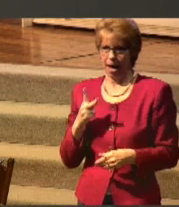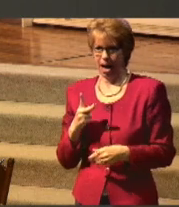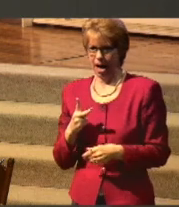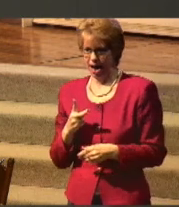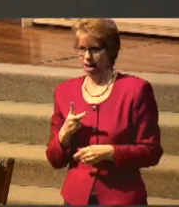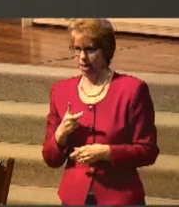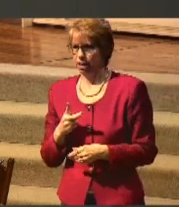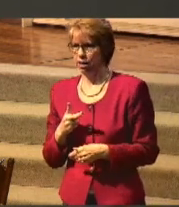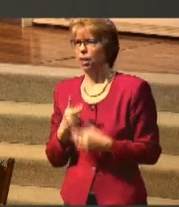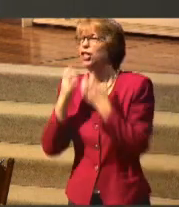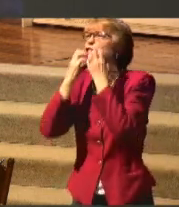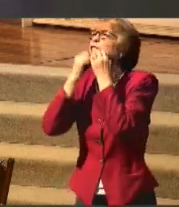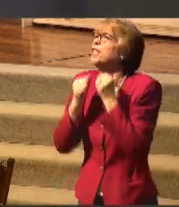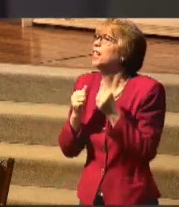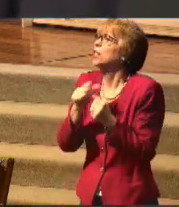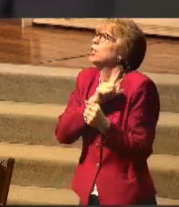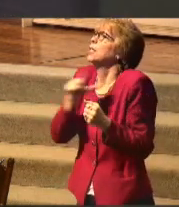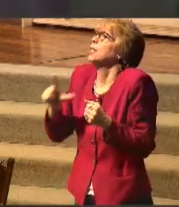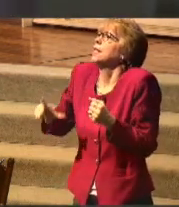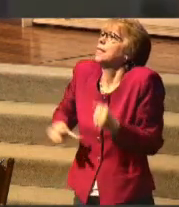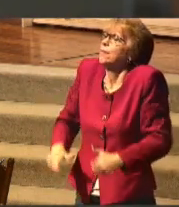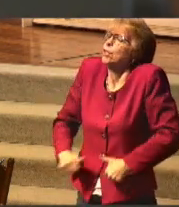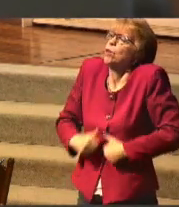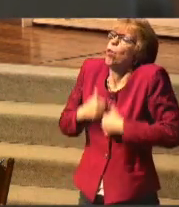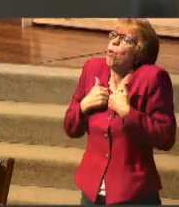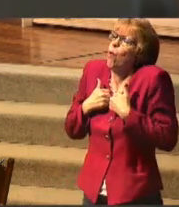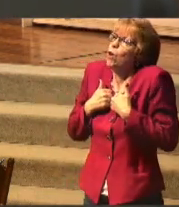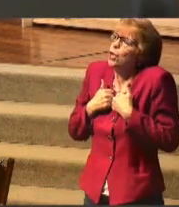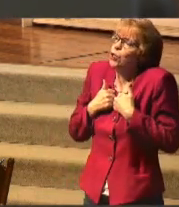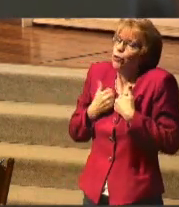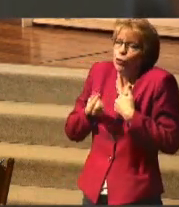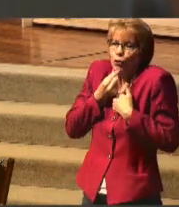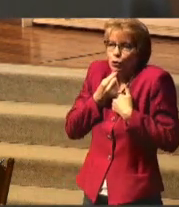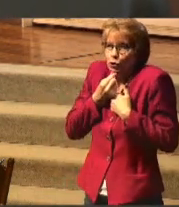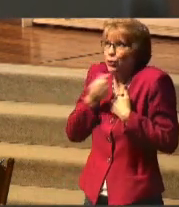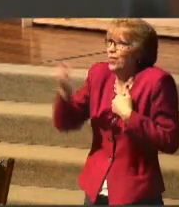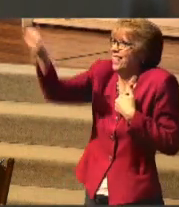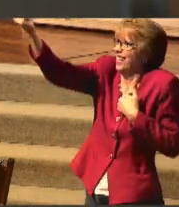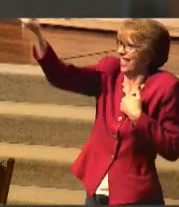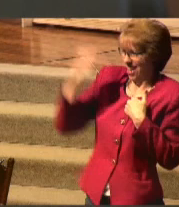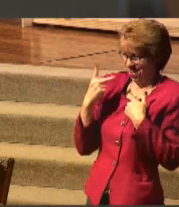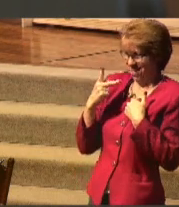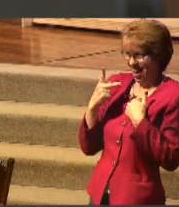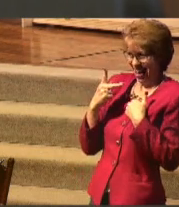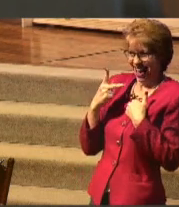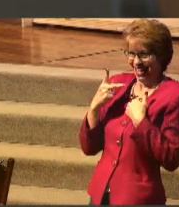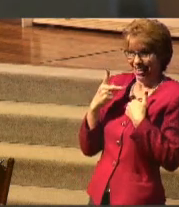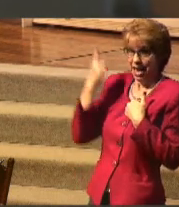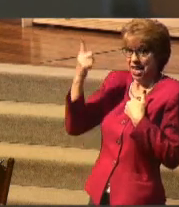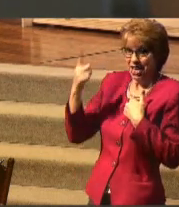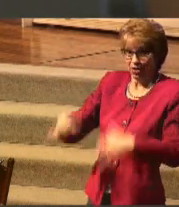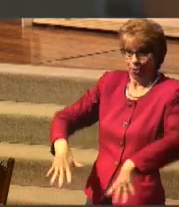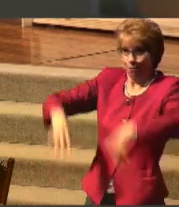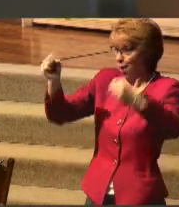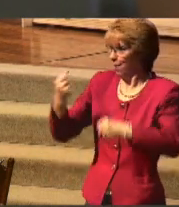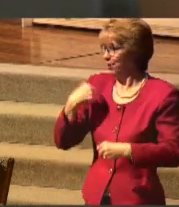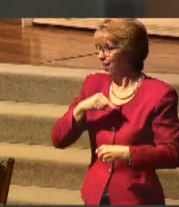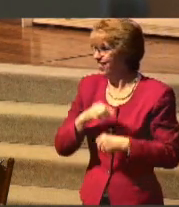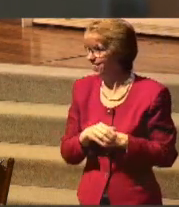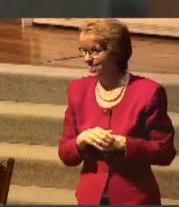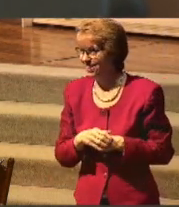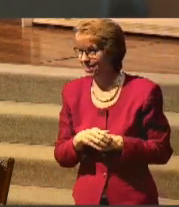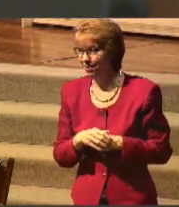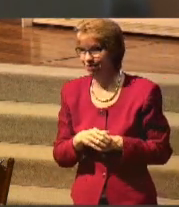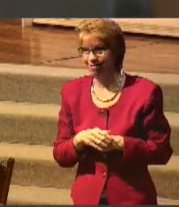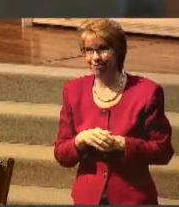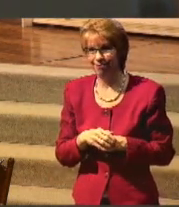Cherish the living Lord. He is our soon coming King. He's going to take us out of this world. By the way, folks, there are people